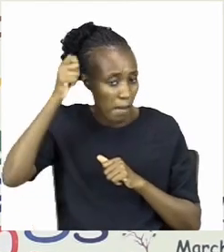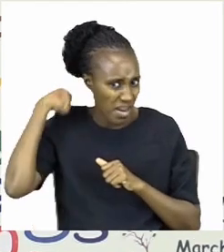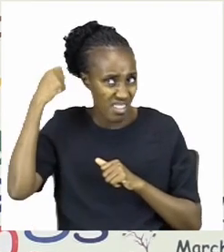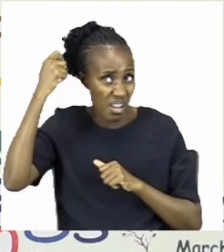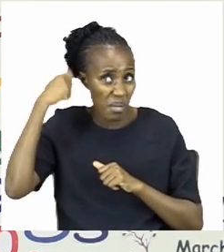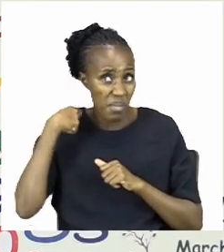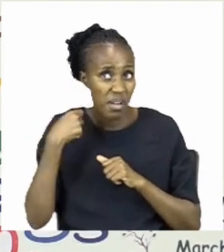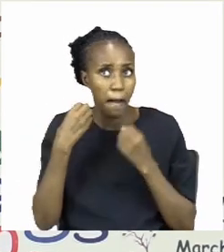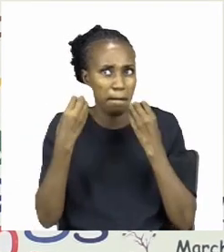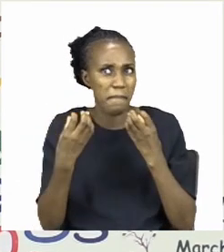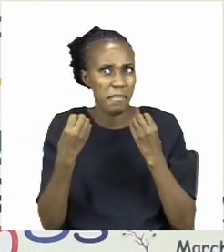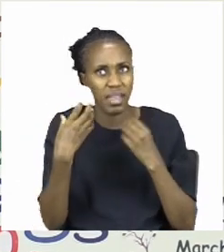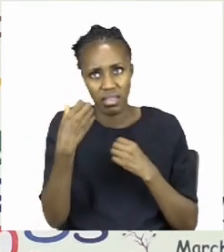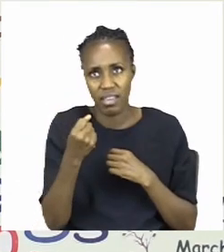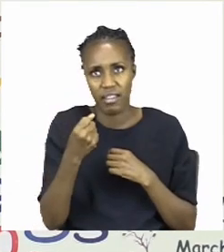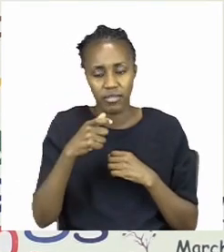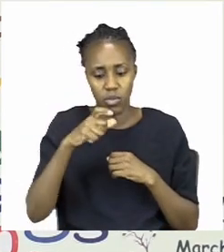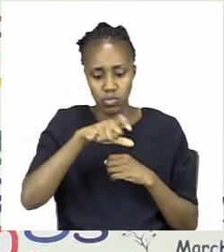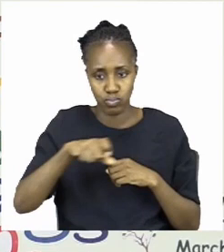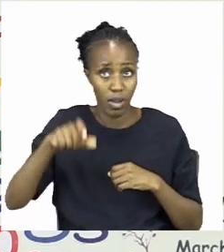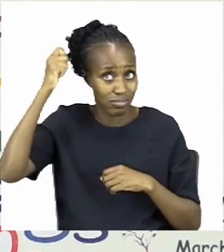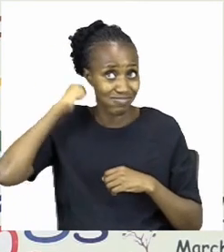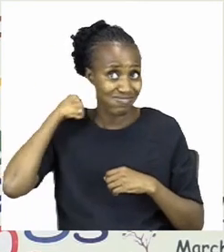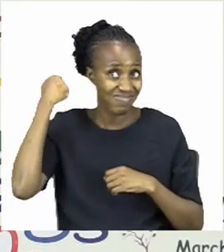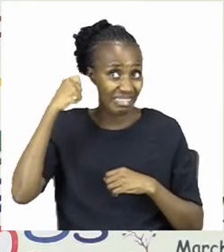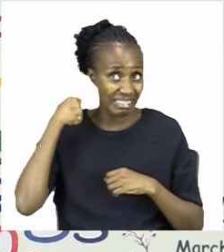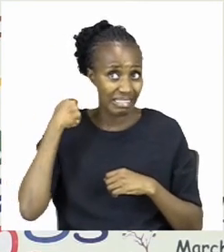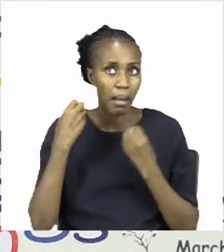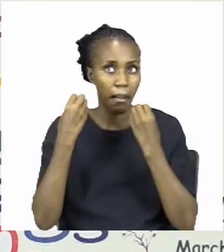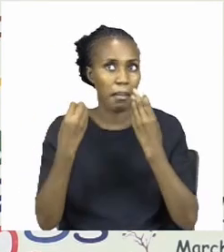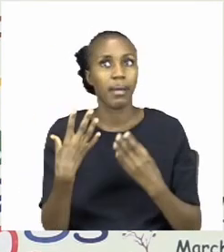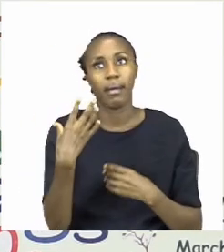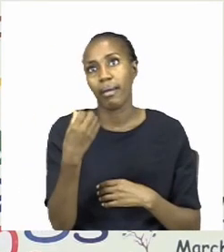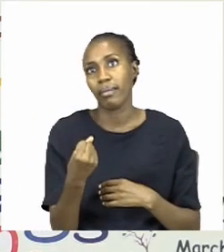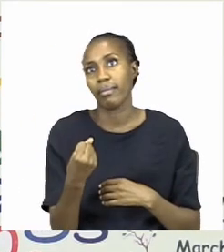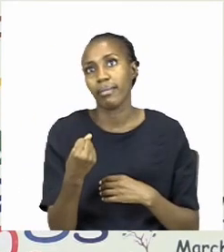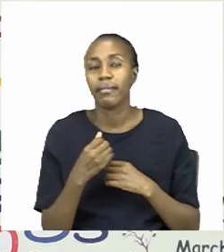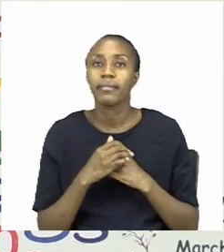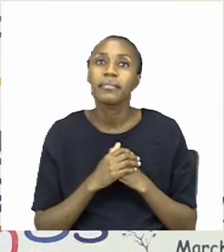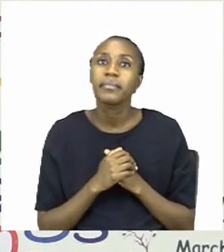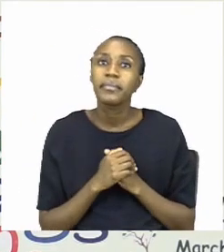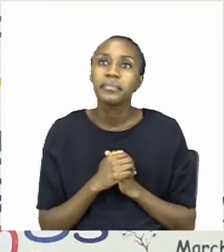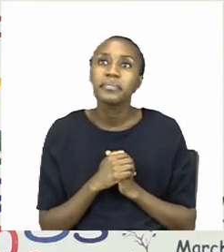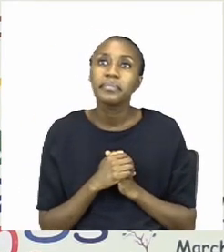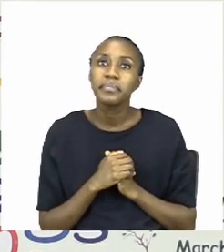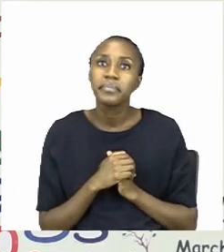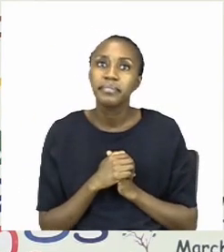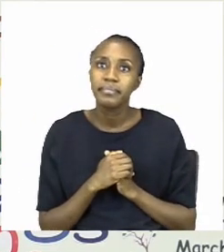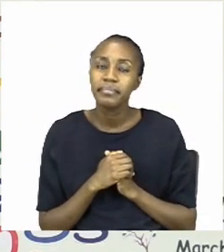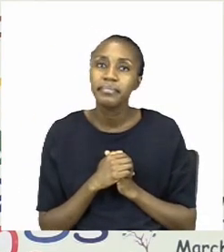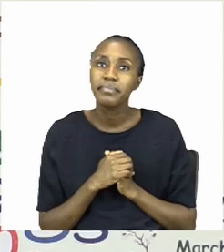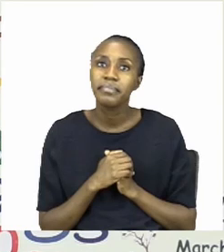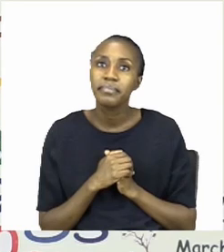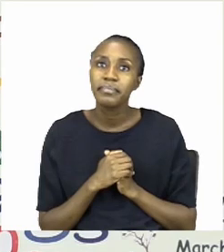Okay, remember the word was brushes that you need to make another sentence with.